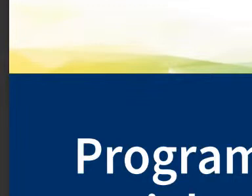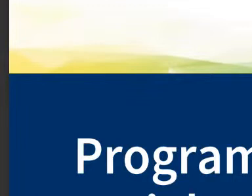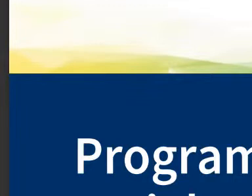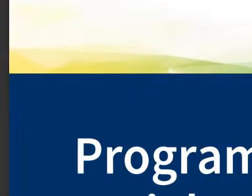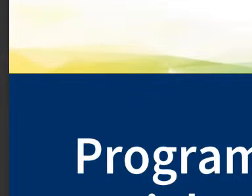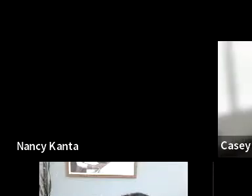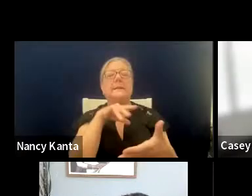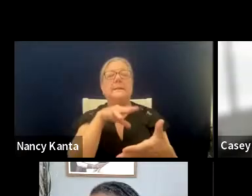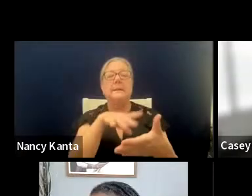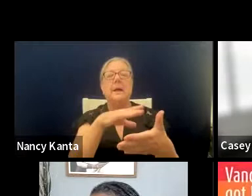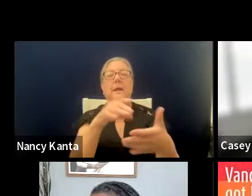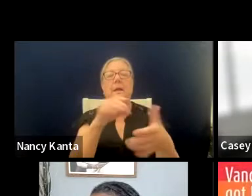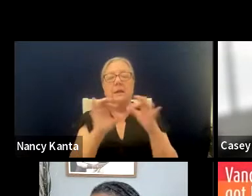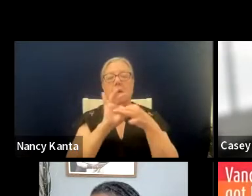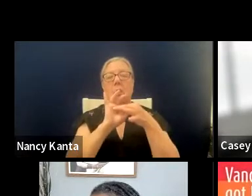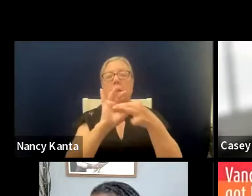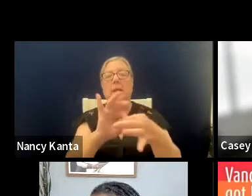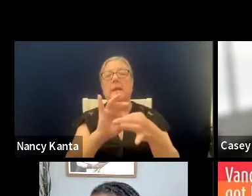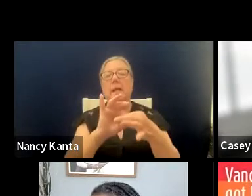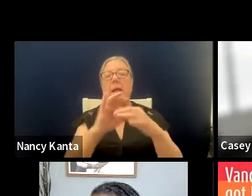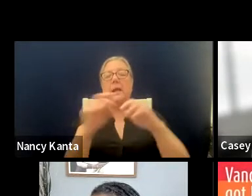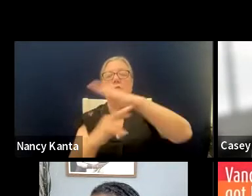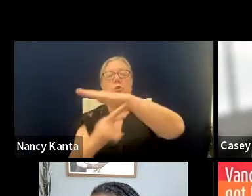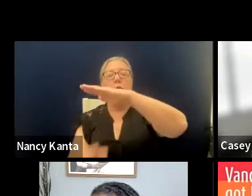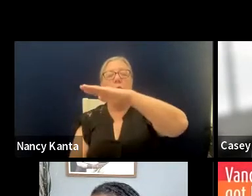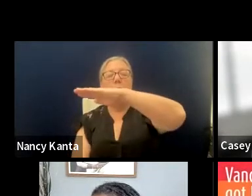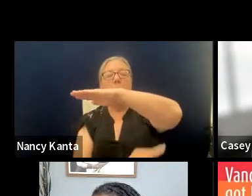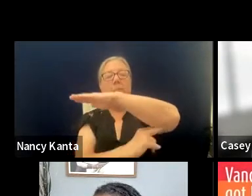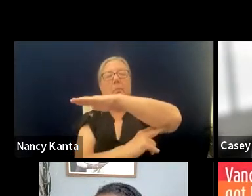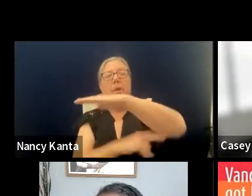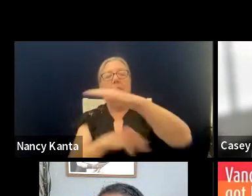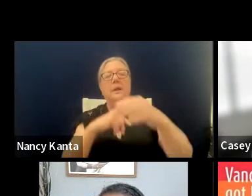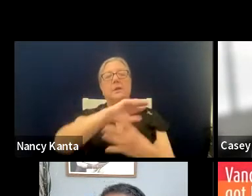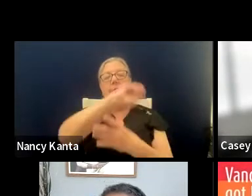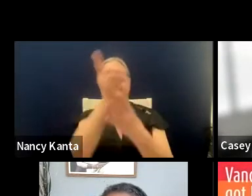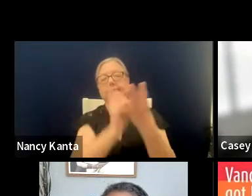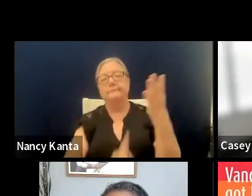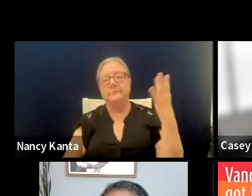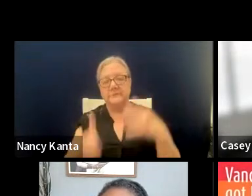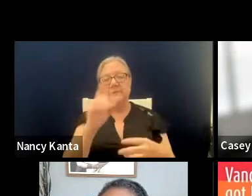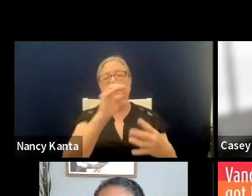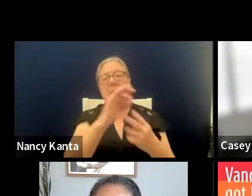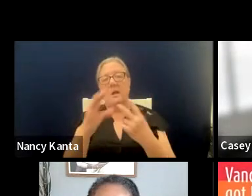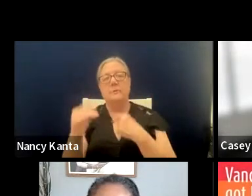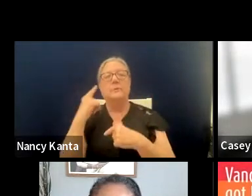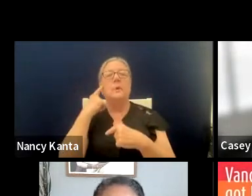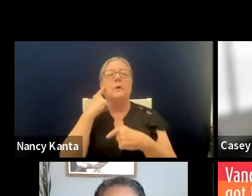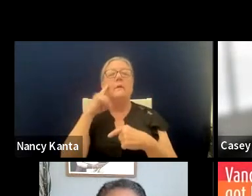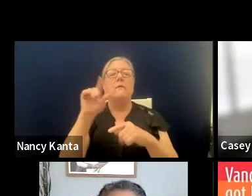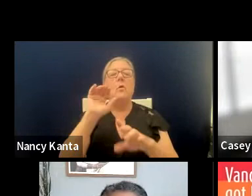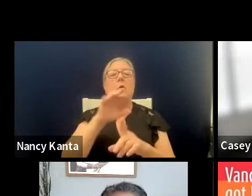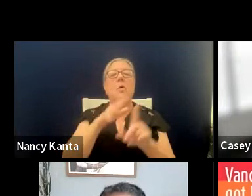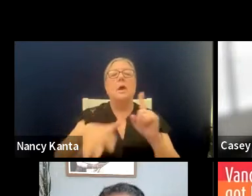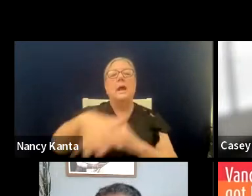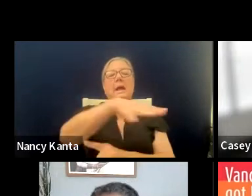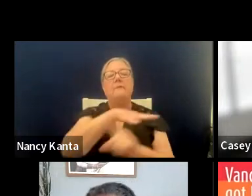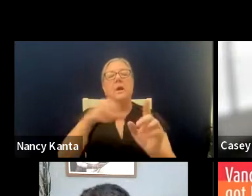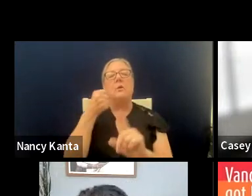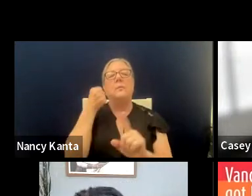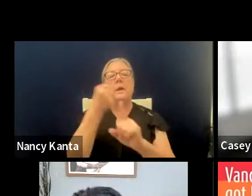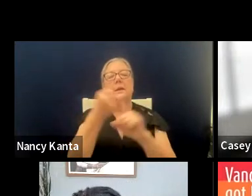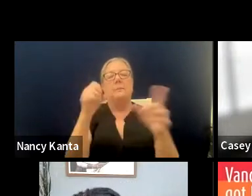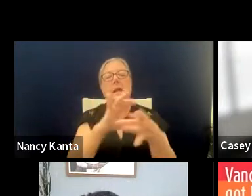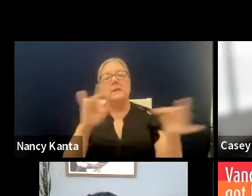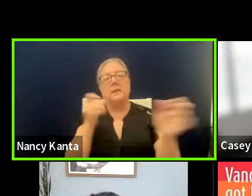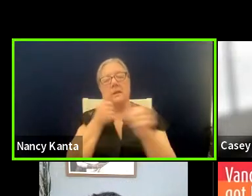bridge configuration options in the draft supplemental environmental impact statement. So reflects that we have